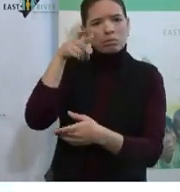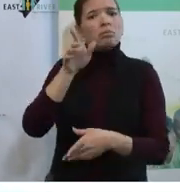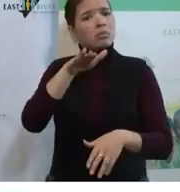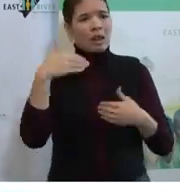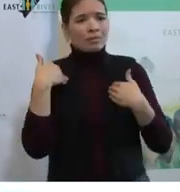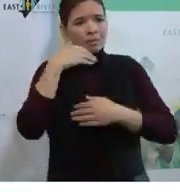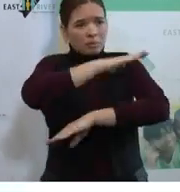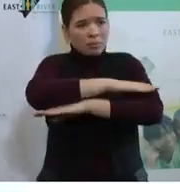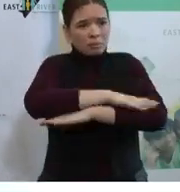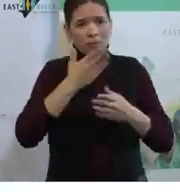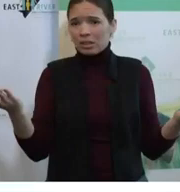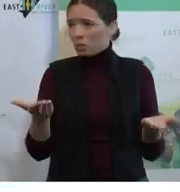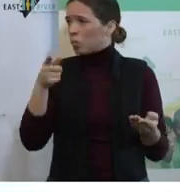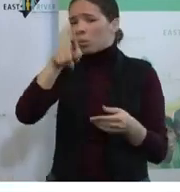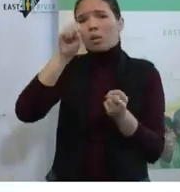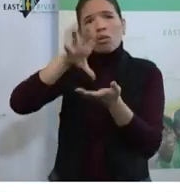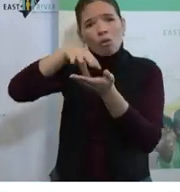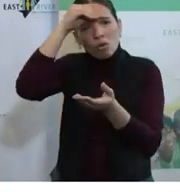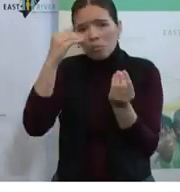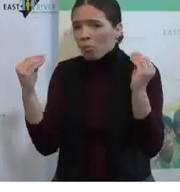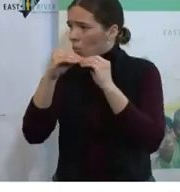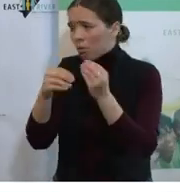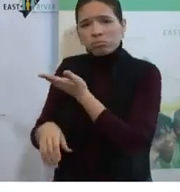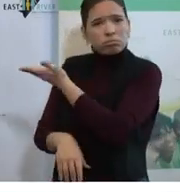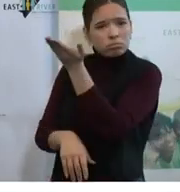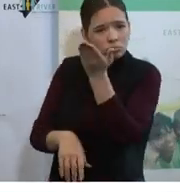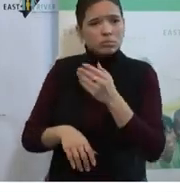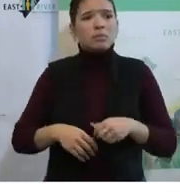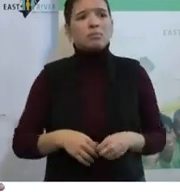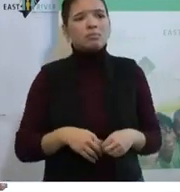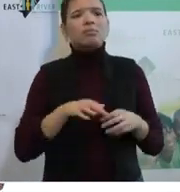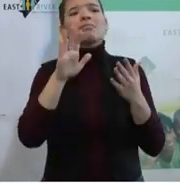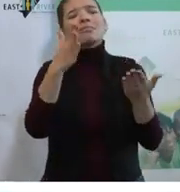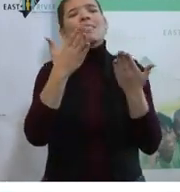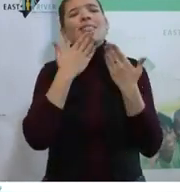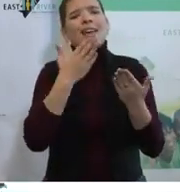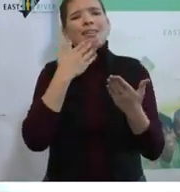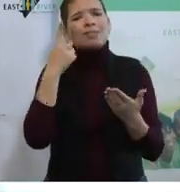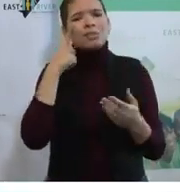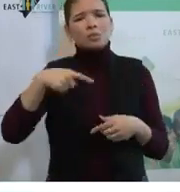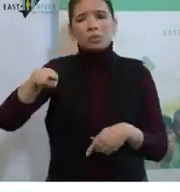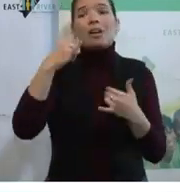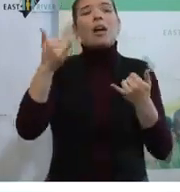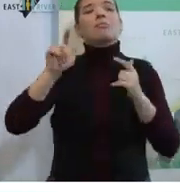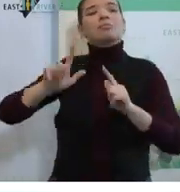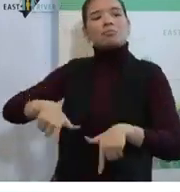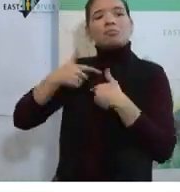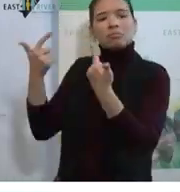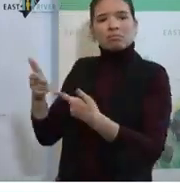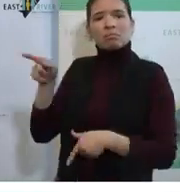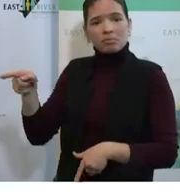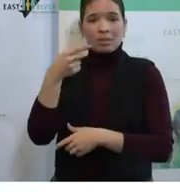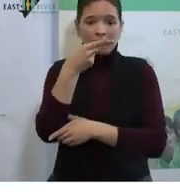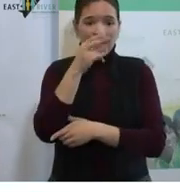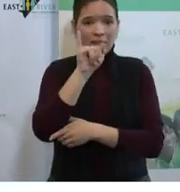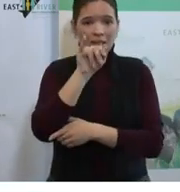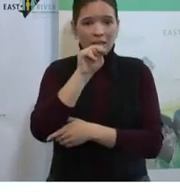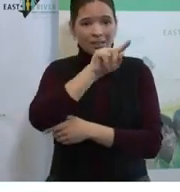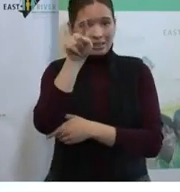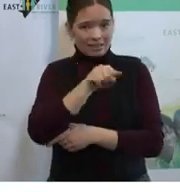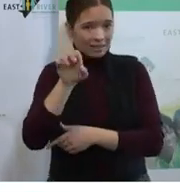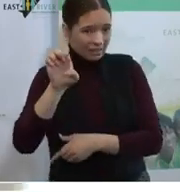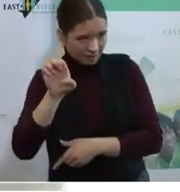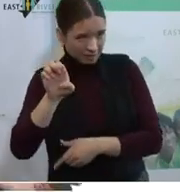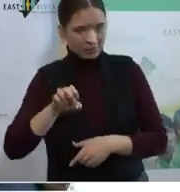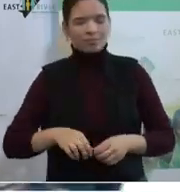and attention. And with that, I'll pass things over to Teresa Hines with the Community Tax Aid. Thank